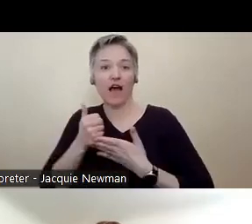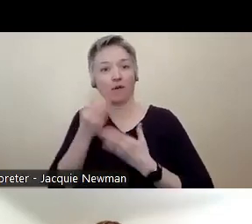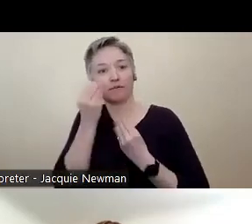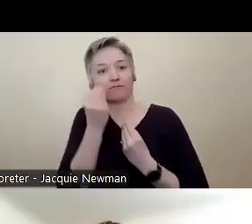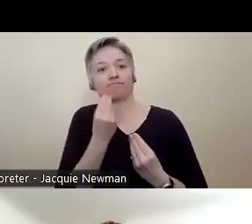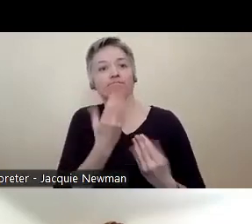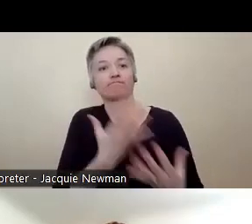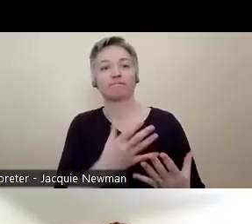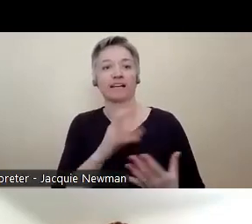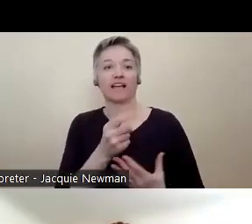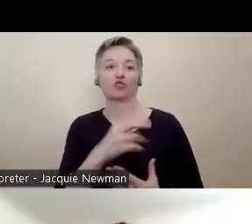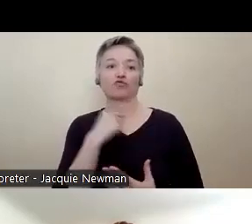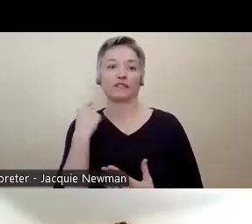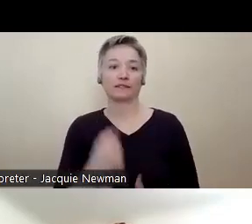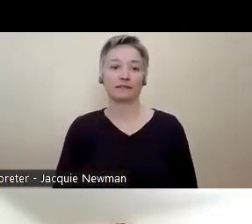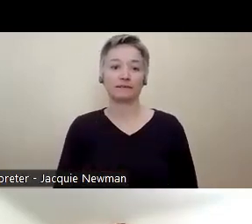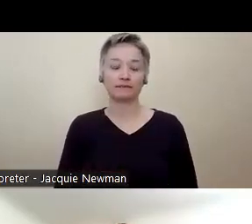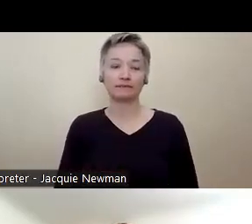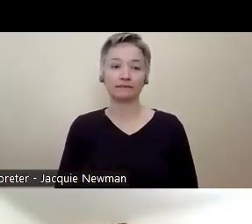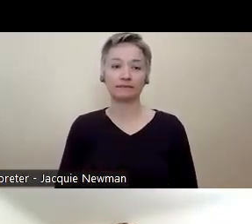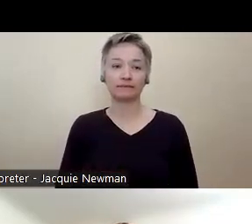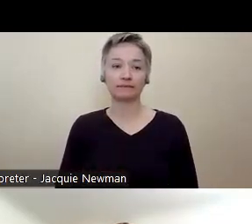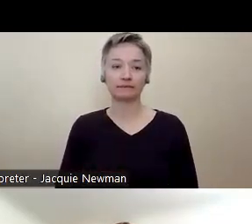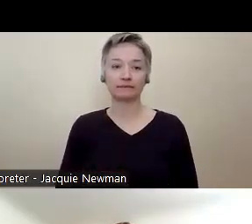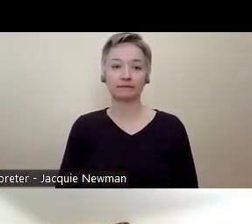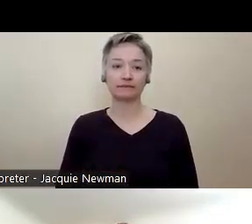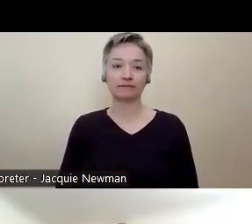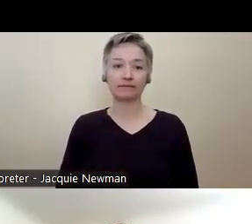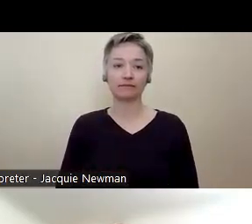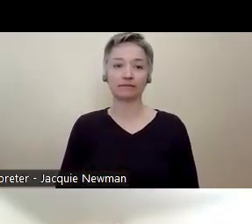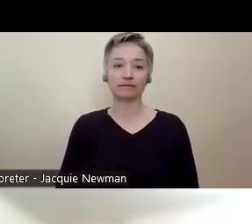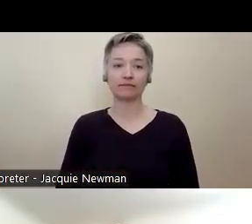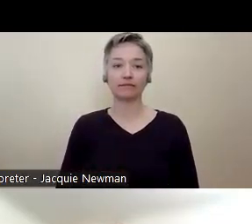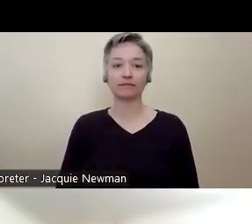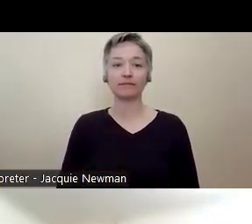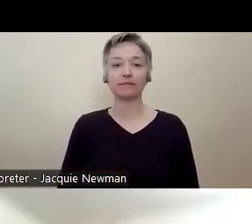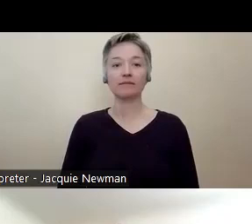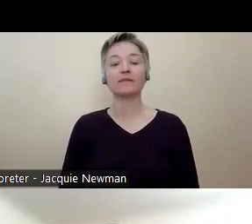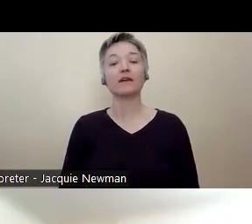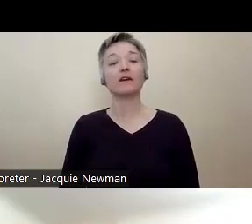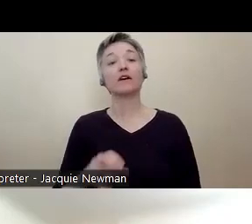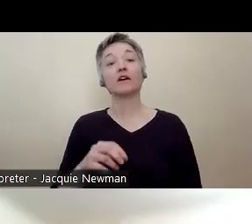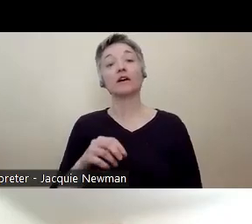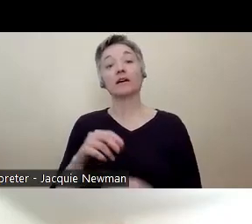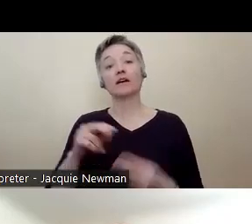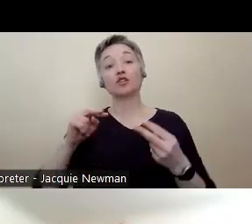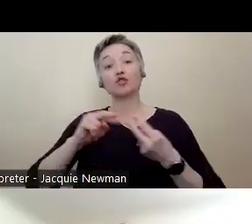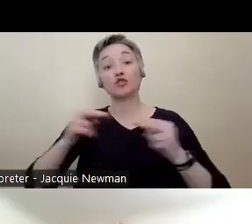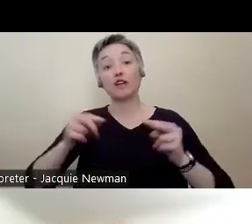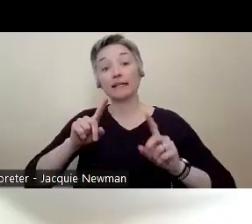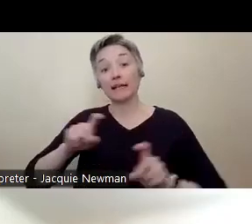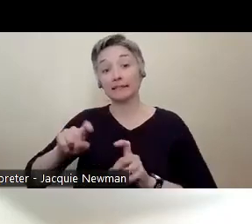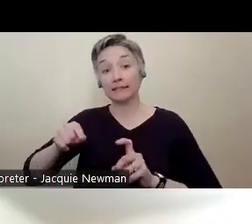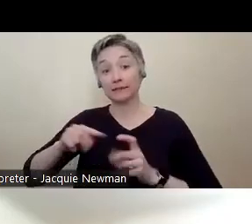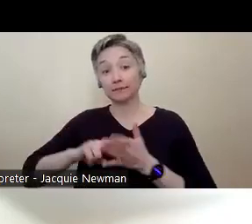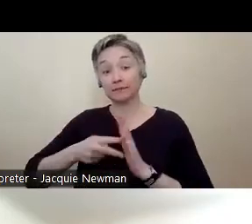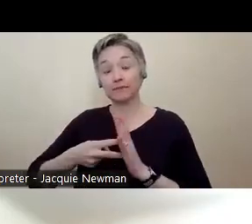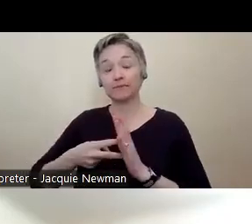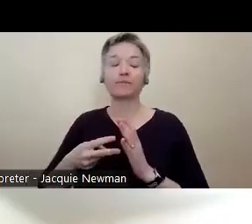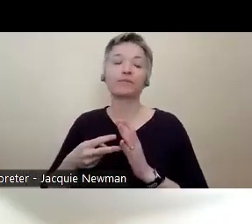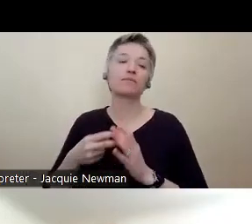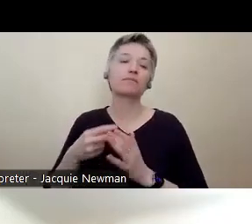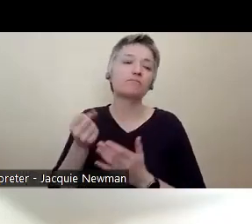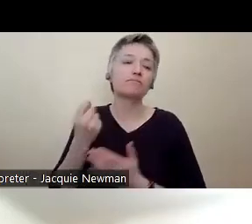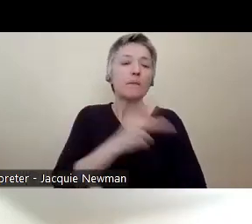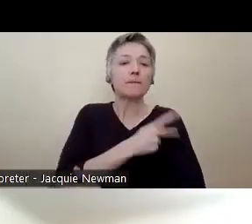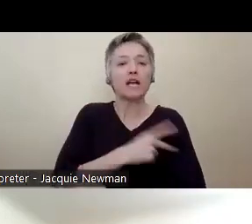cancer. So when we talk about genetic testing, when we see patients, we refer to